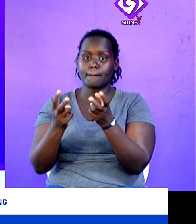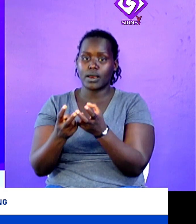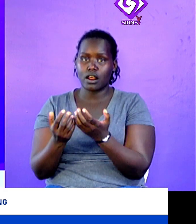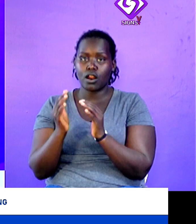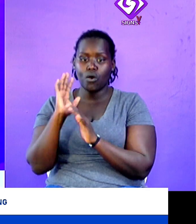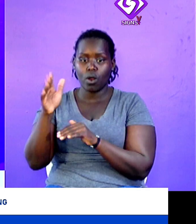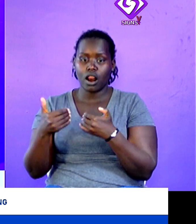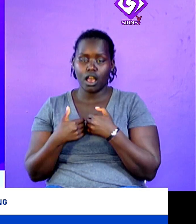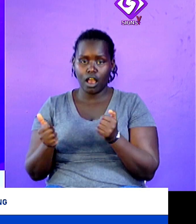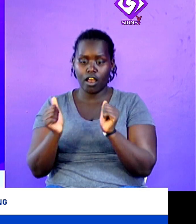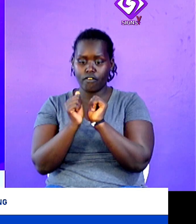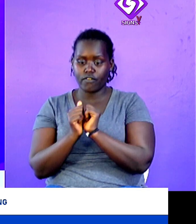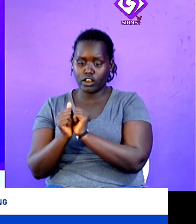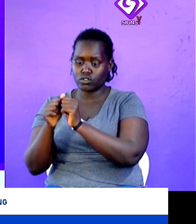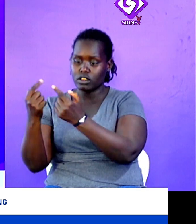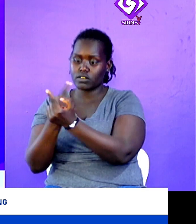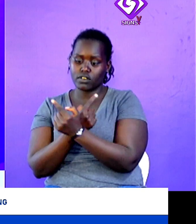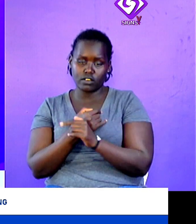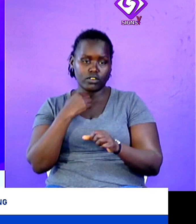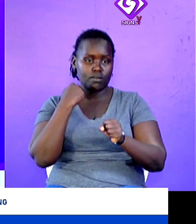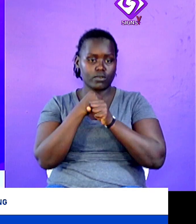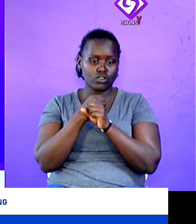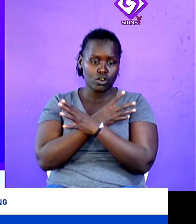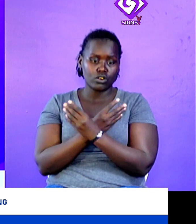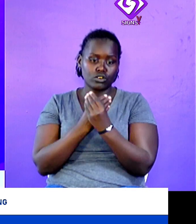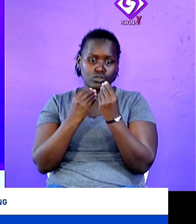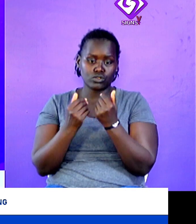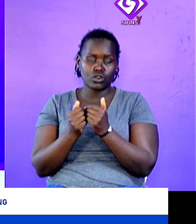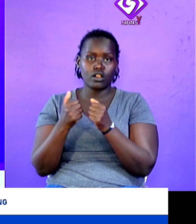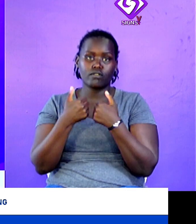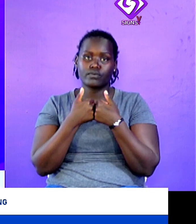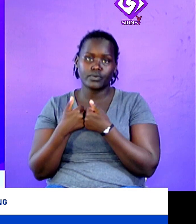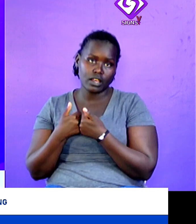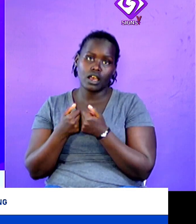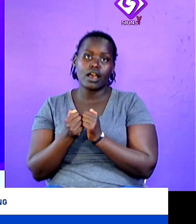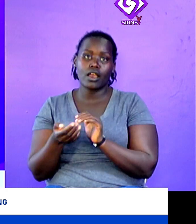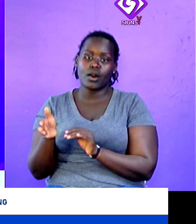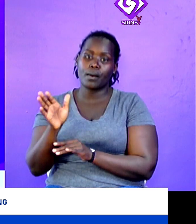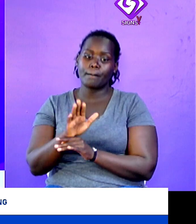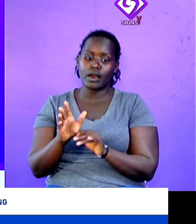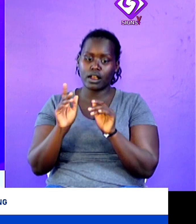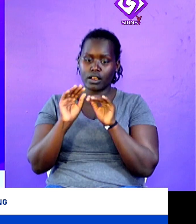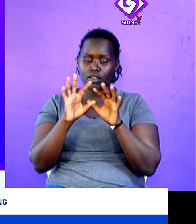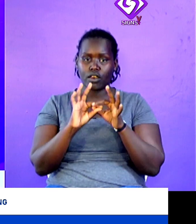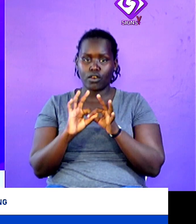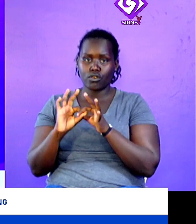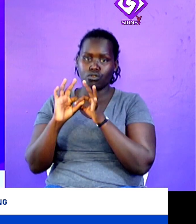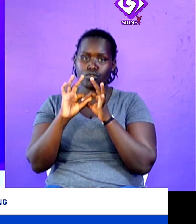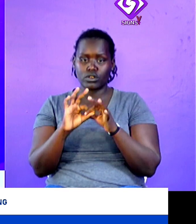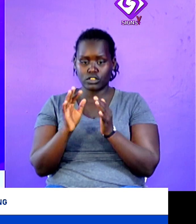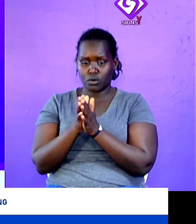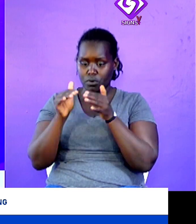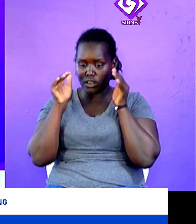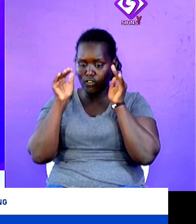together various factions to resolve disputes and restore unity in the party's top ranks, with a focus